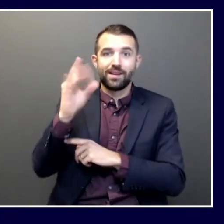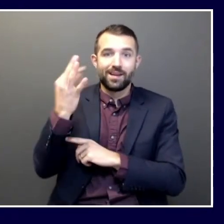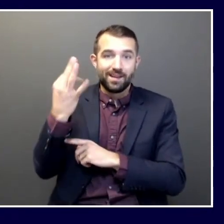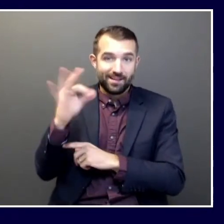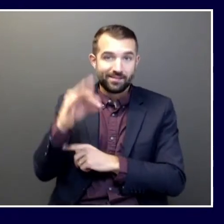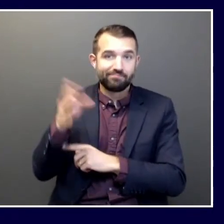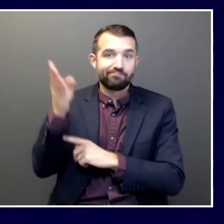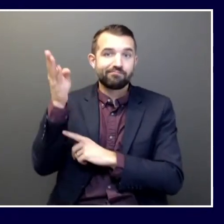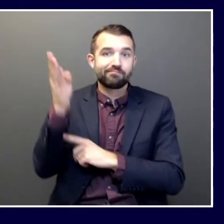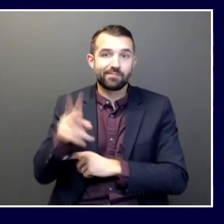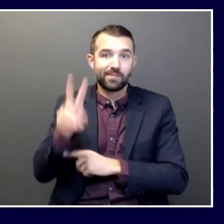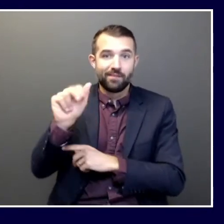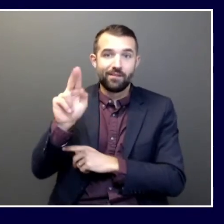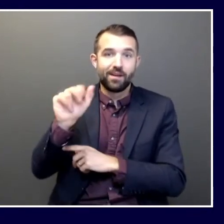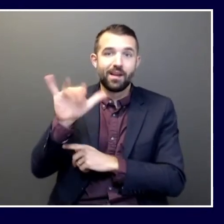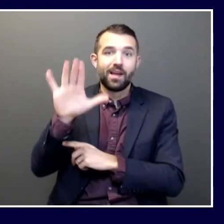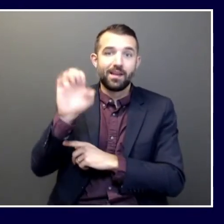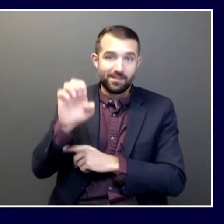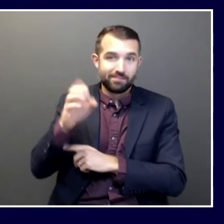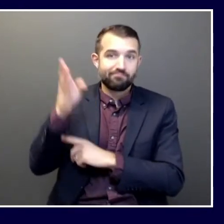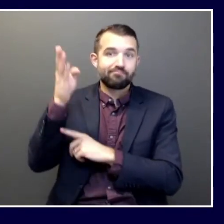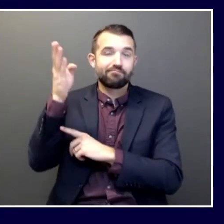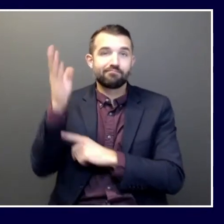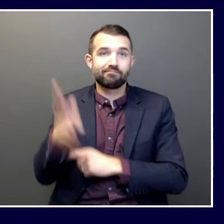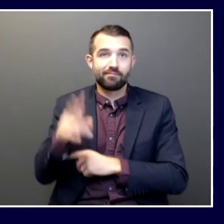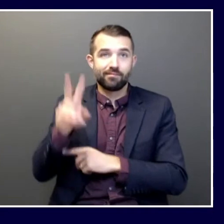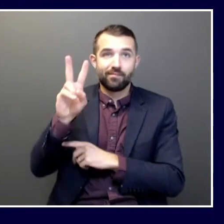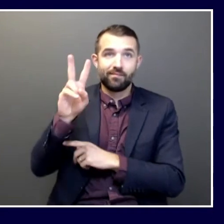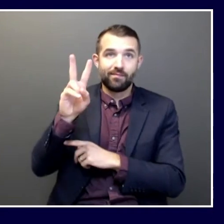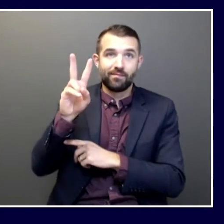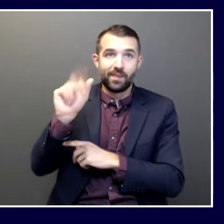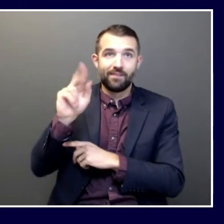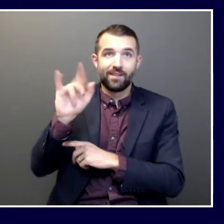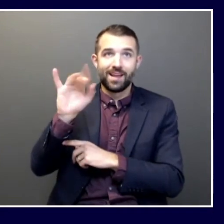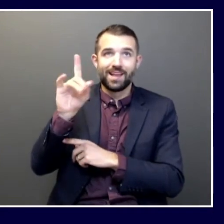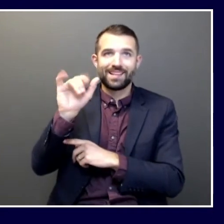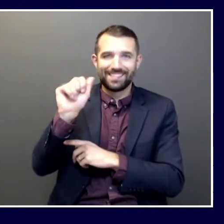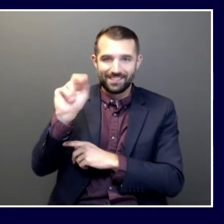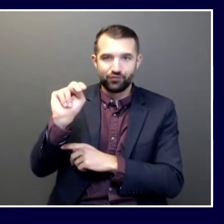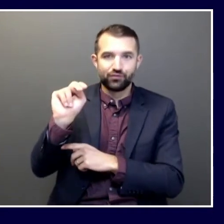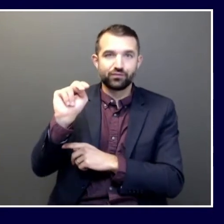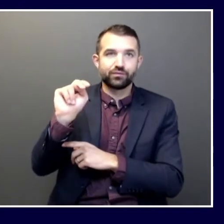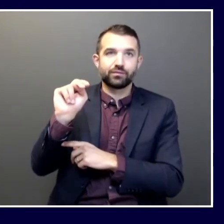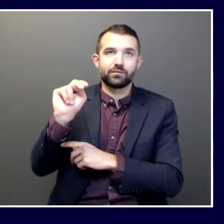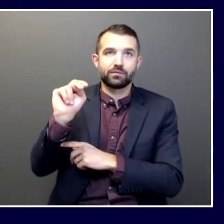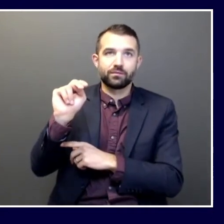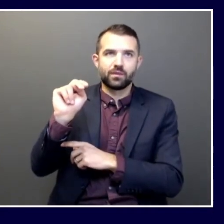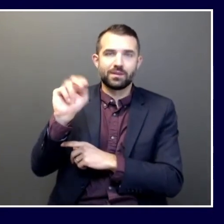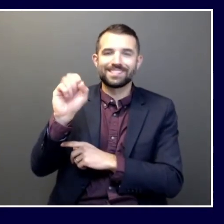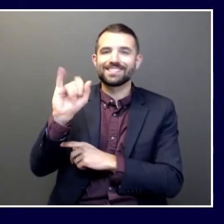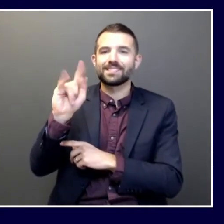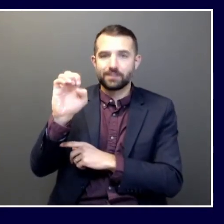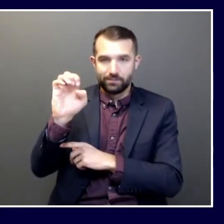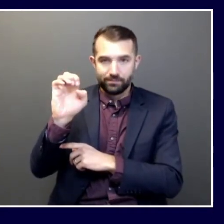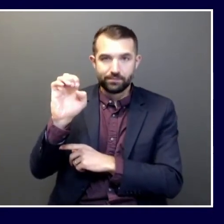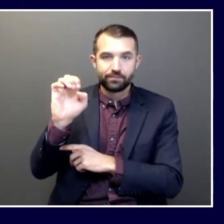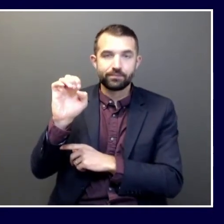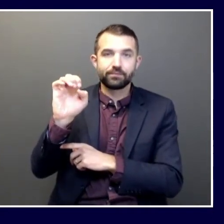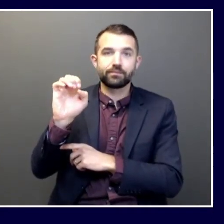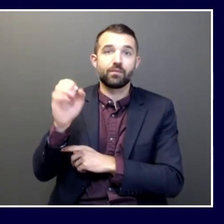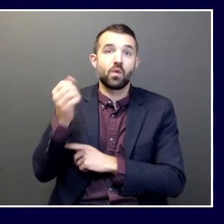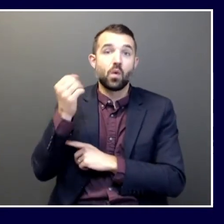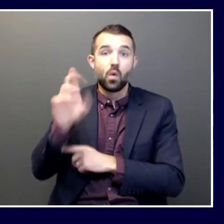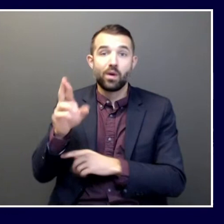maine.gov/COVID-19/vaccines/vaccination sites. That's a bit unwieldy. It's just as easy to go to Bing and search for Maine COVID vaccine